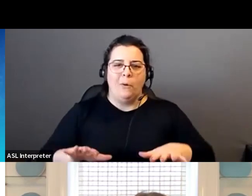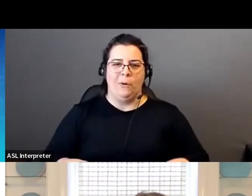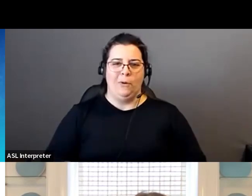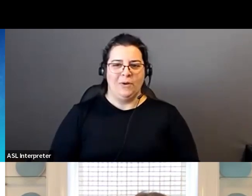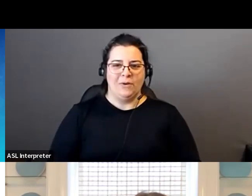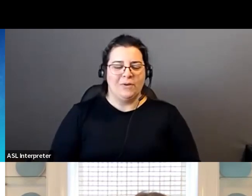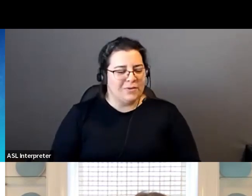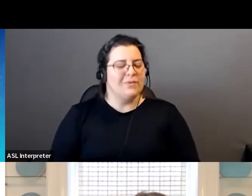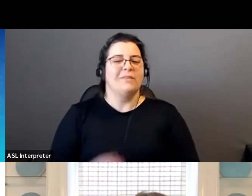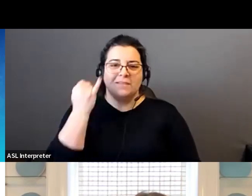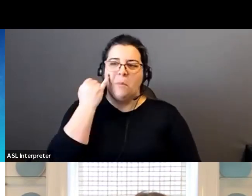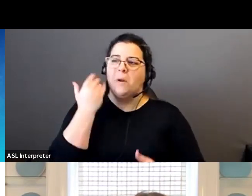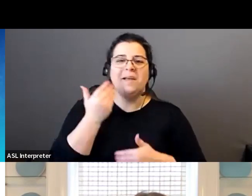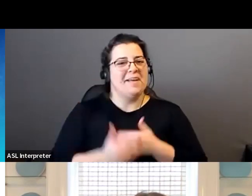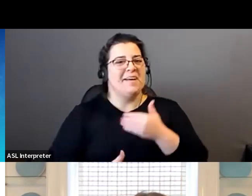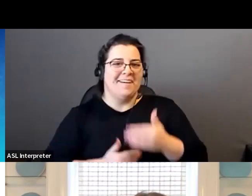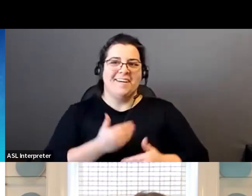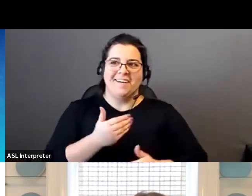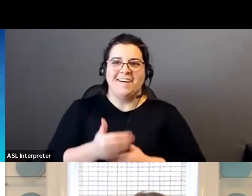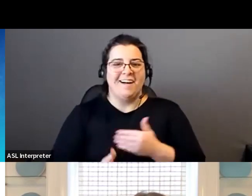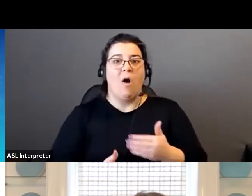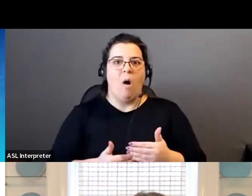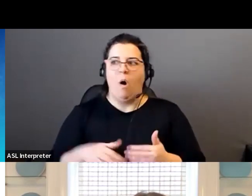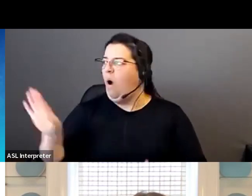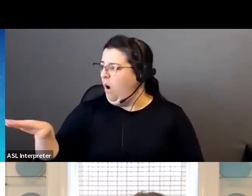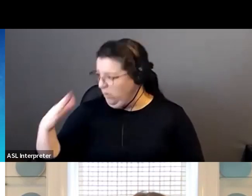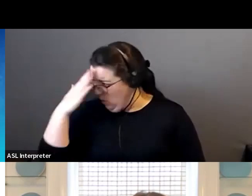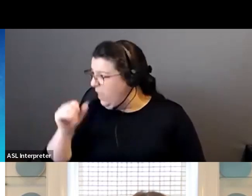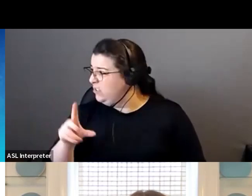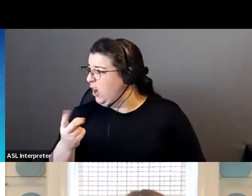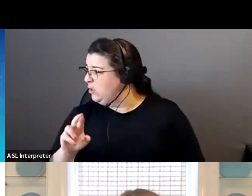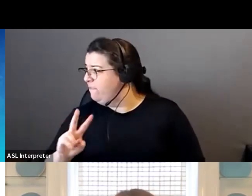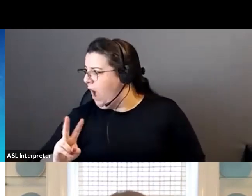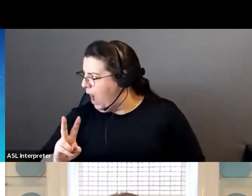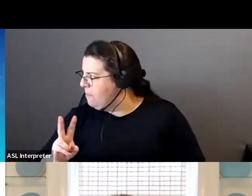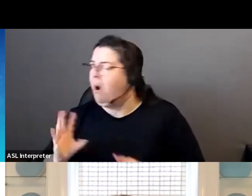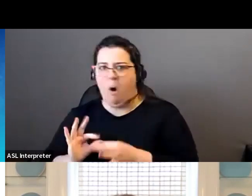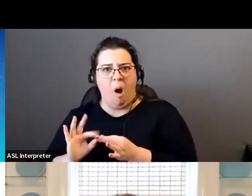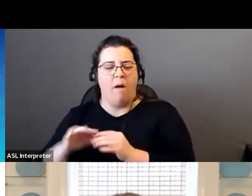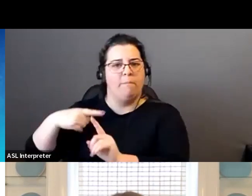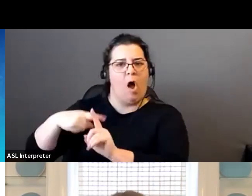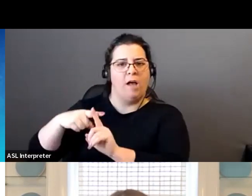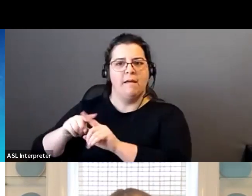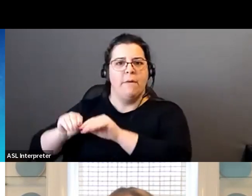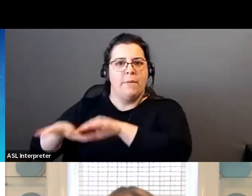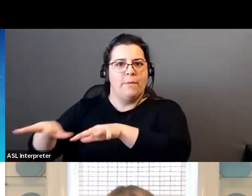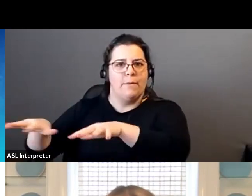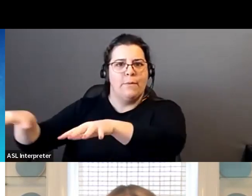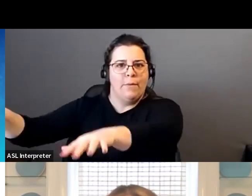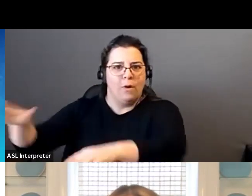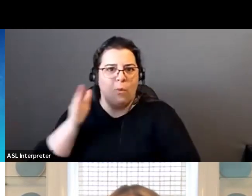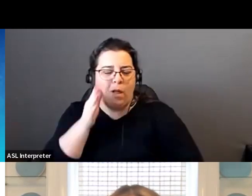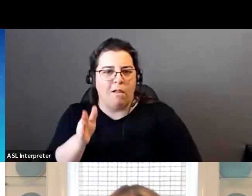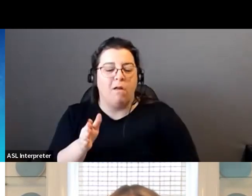at least give you a good testimonial, and that's part of being a brand ambassador for future guests. And then after you're finished too,